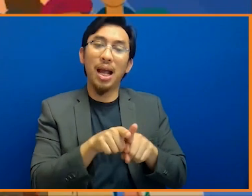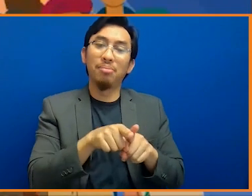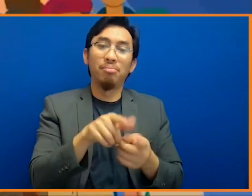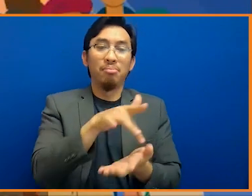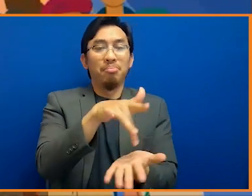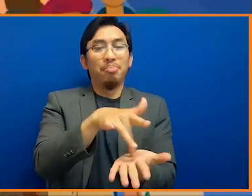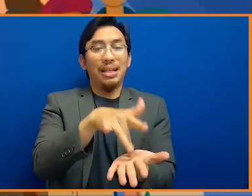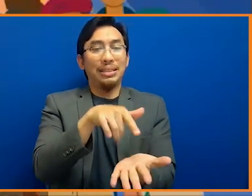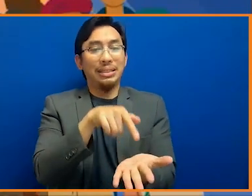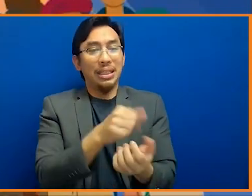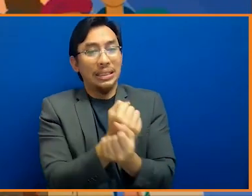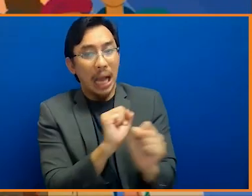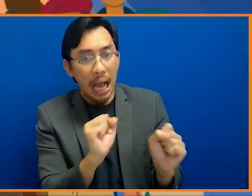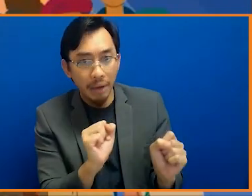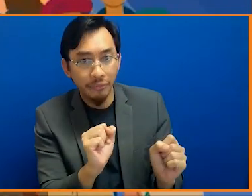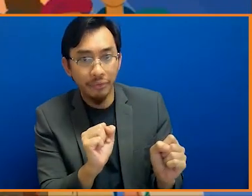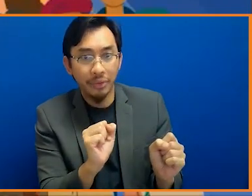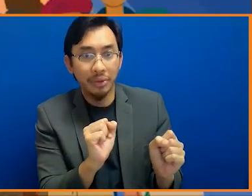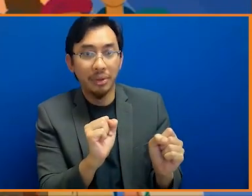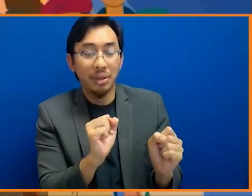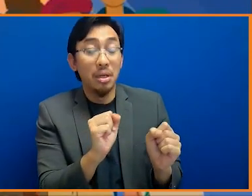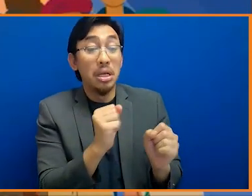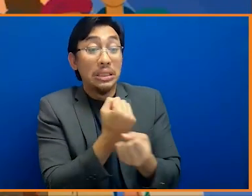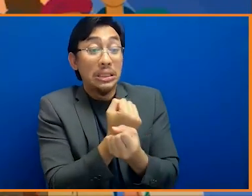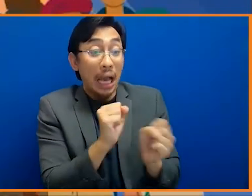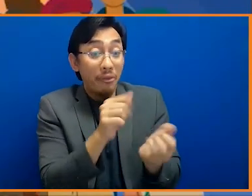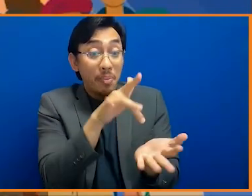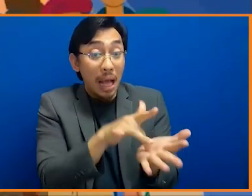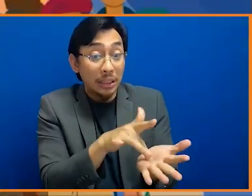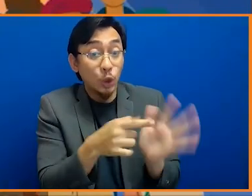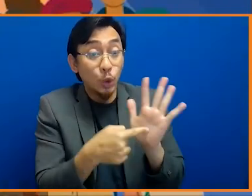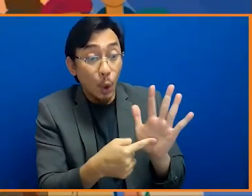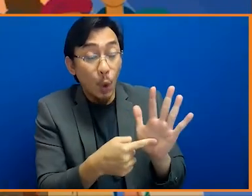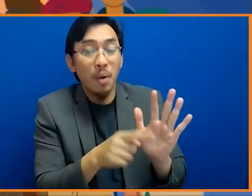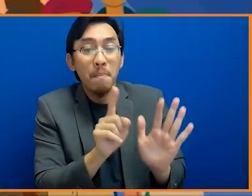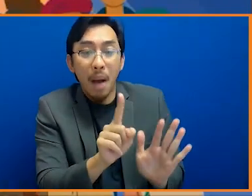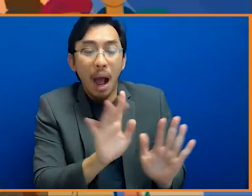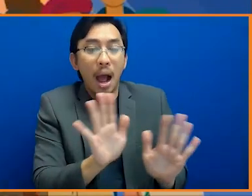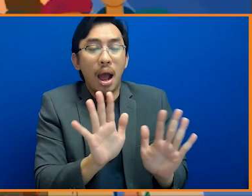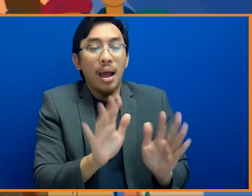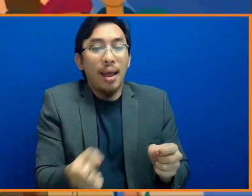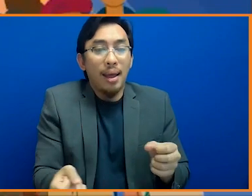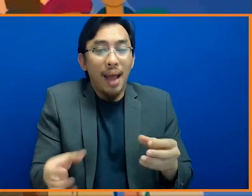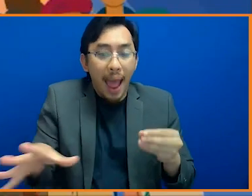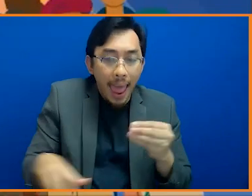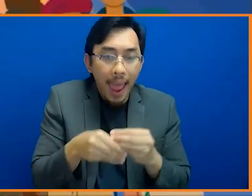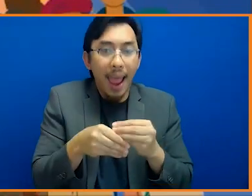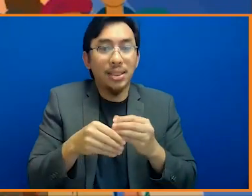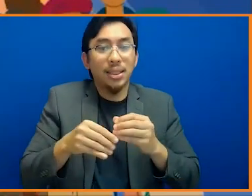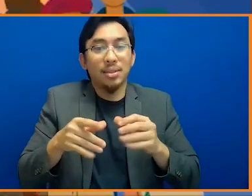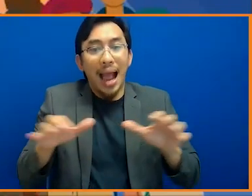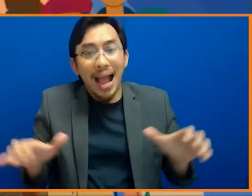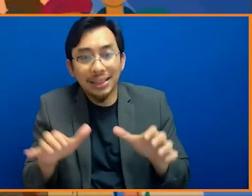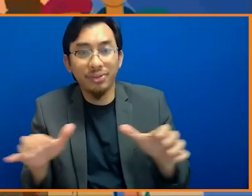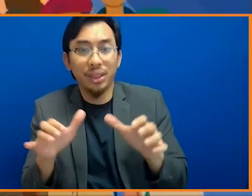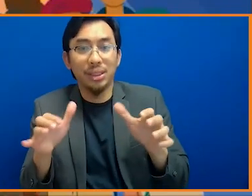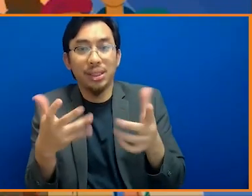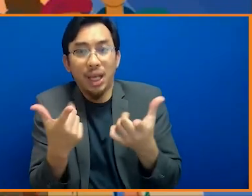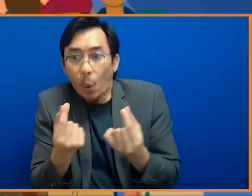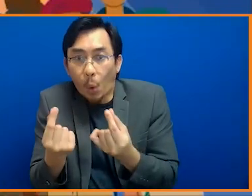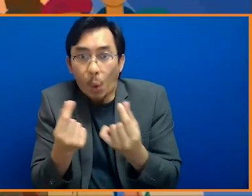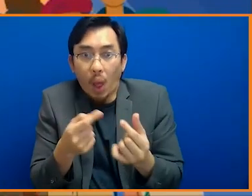used as the safe place, but also for the activity of empowerment. And also, as we know